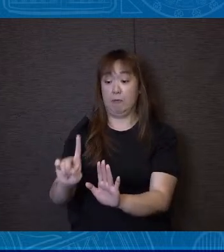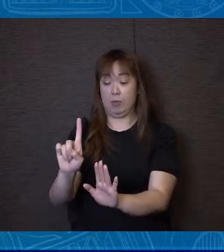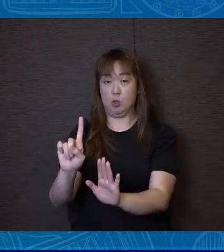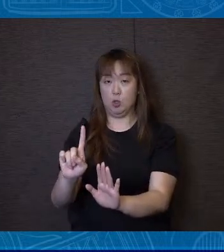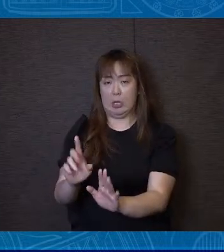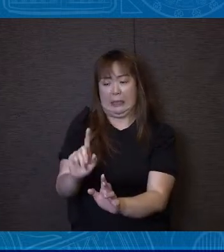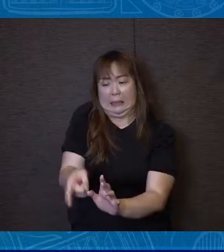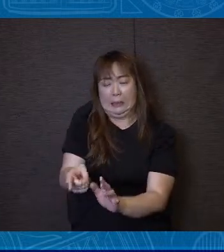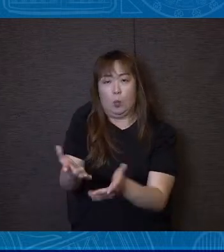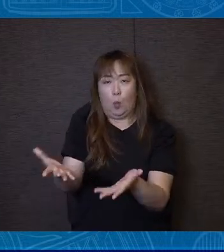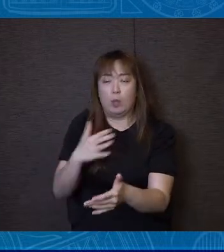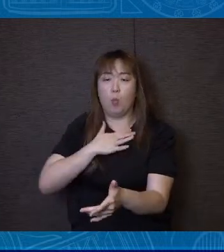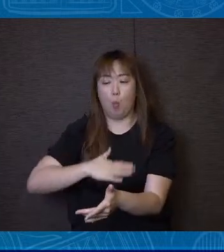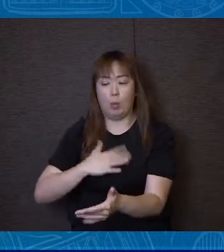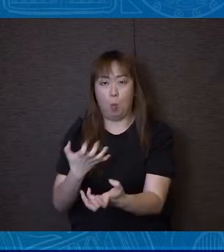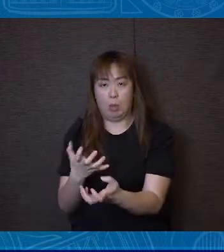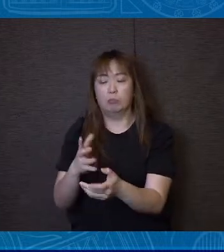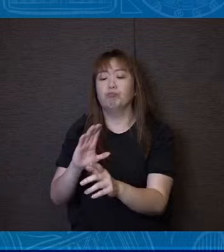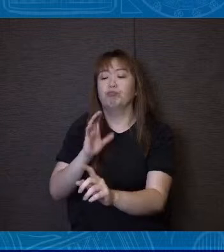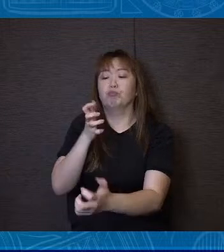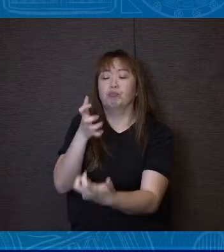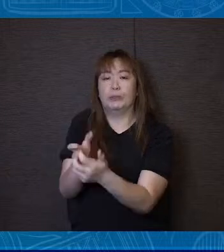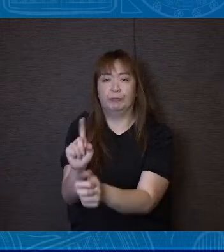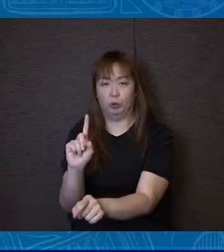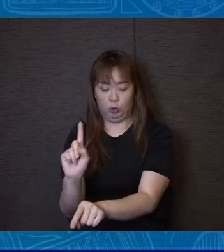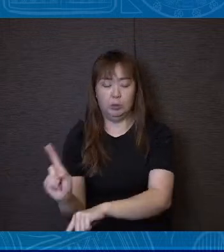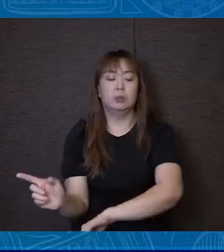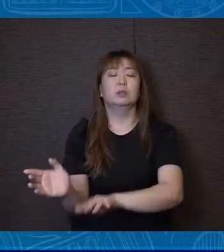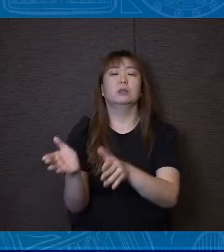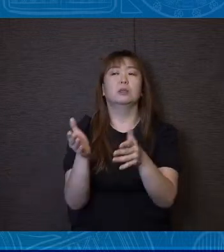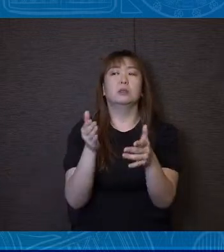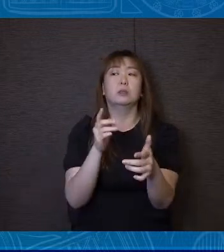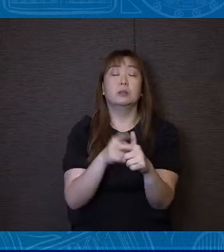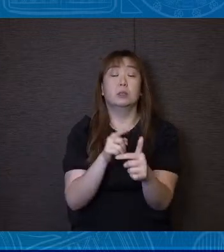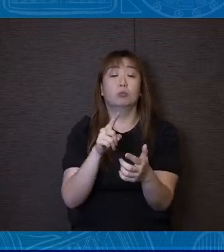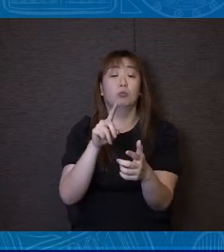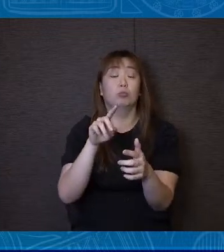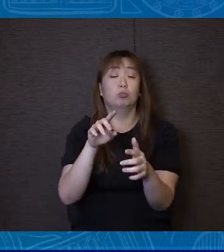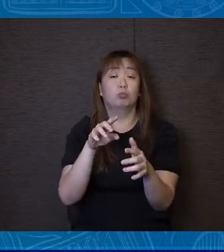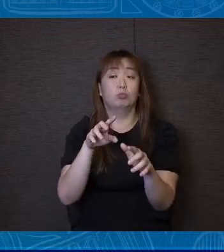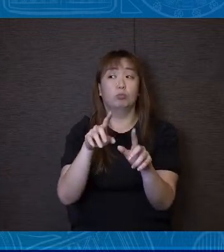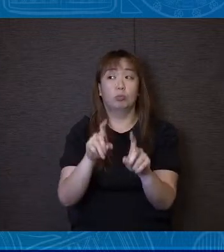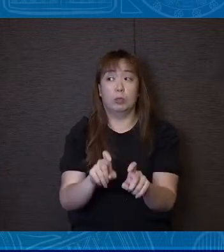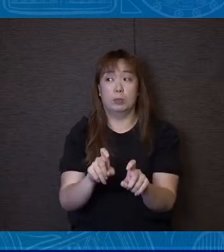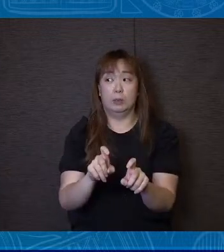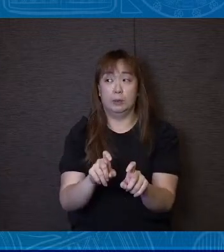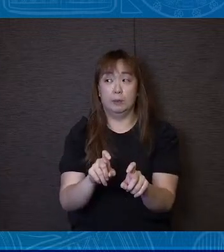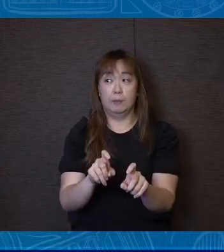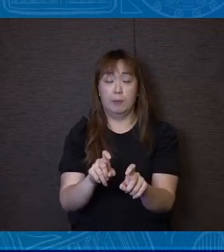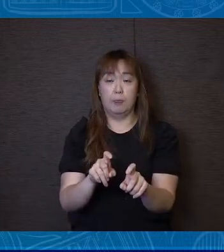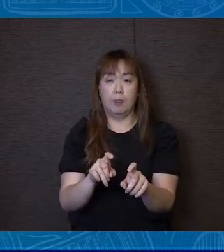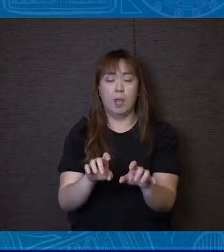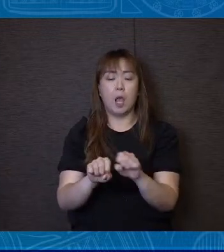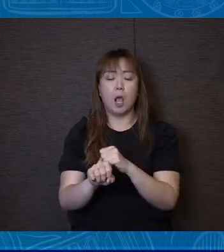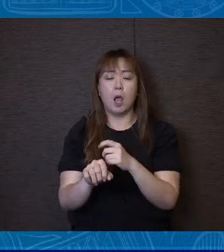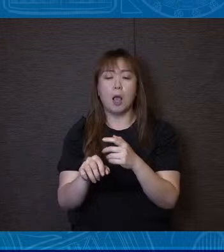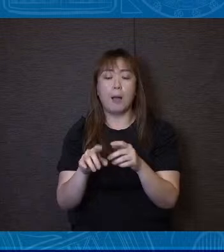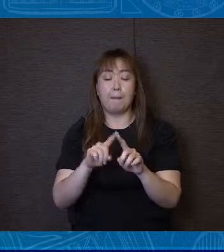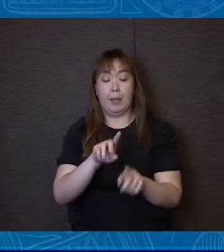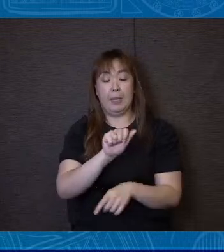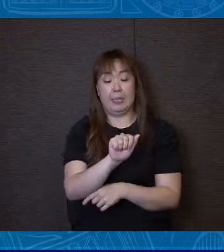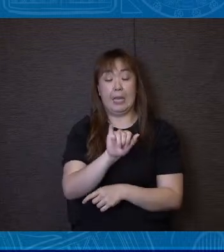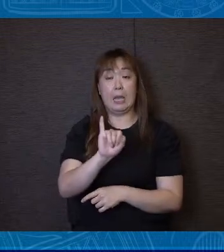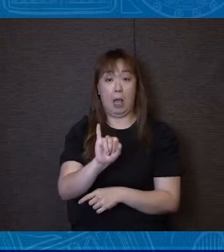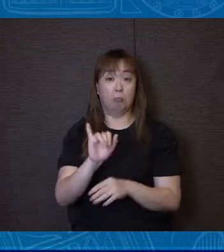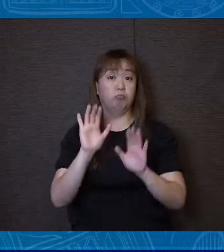in place. So I would say at the moment, we should be perhaps as cautious as possible when it's particularly user-facing, but AI can be